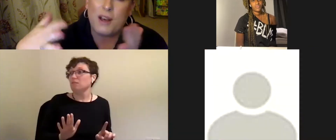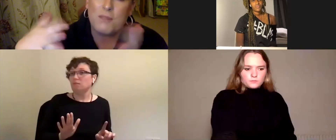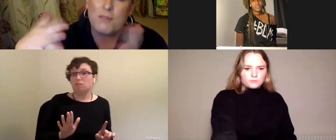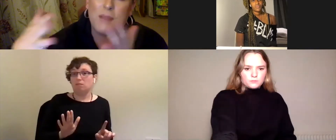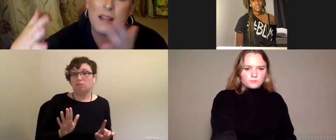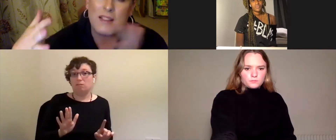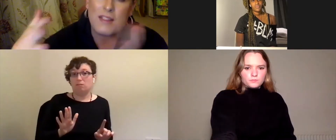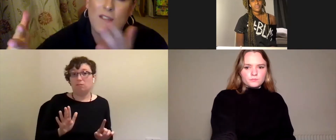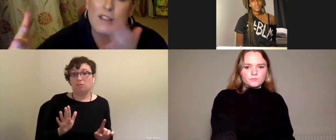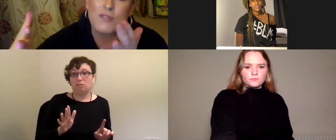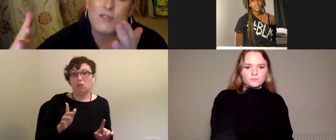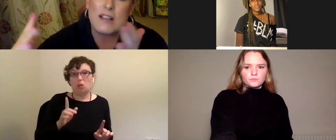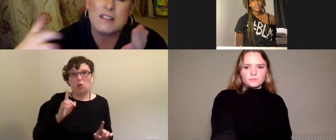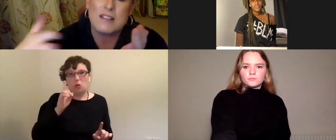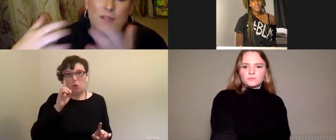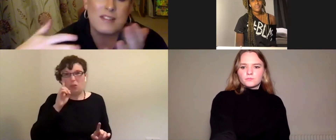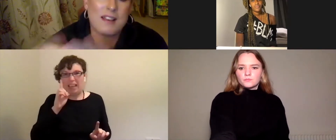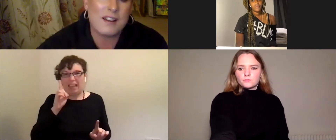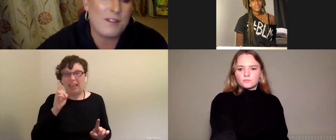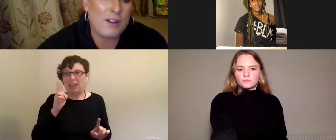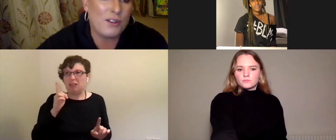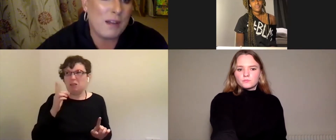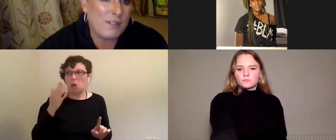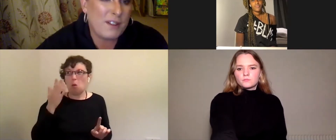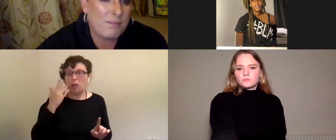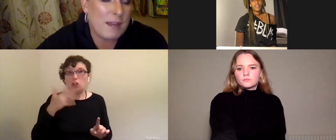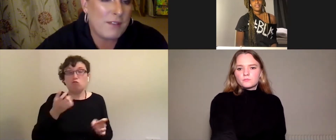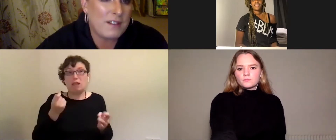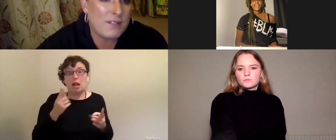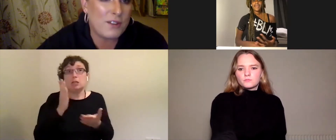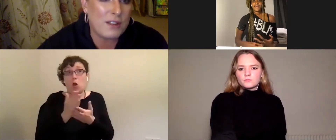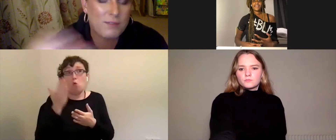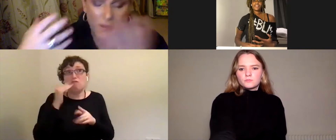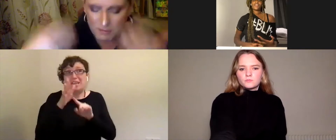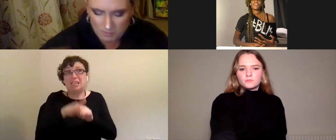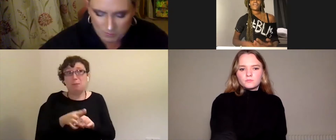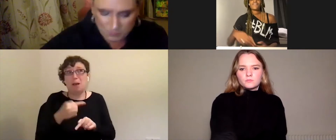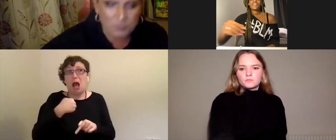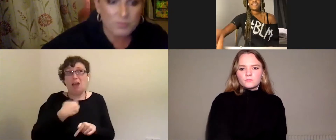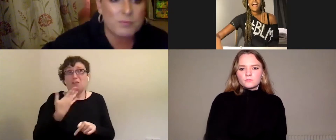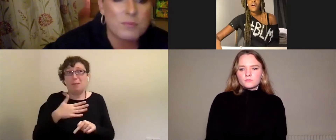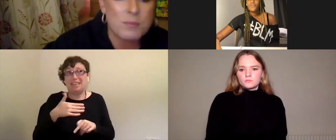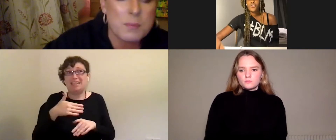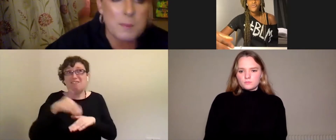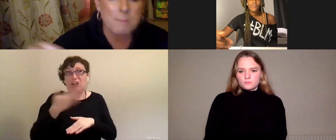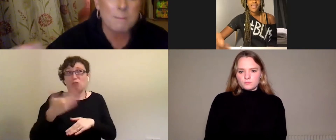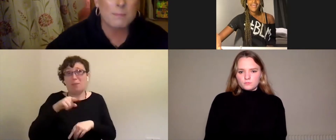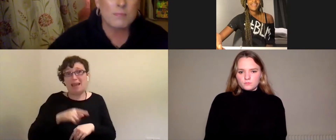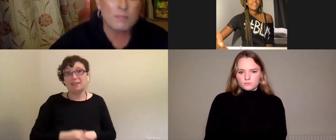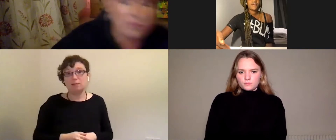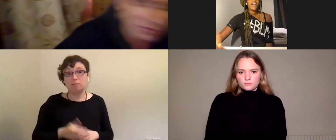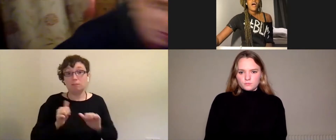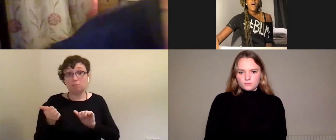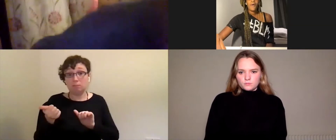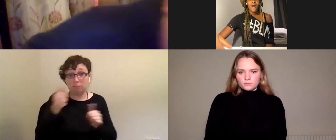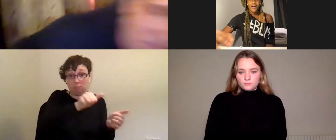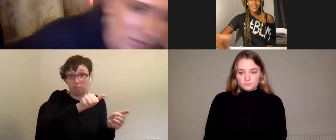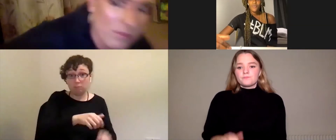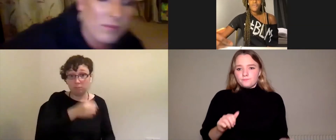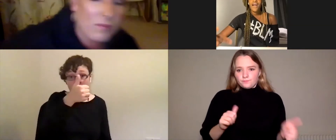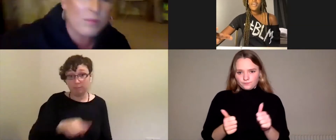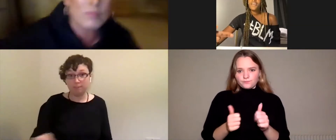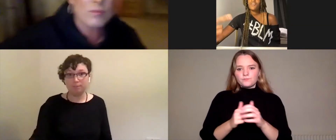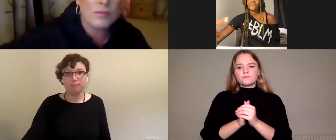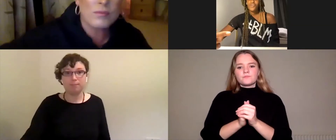admit that there is racism, you have to see kind of how you've benefited from it. Yeah, and you have to see how you've played a part